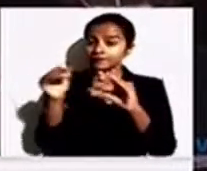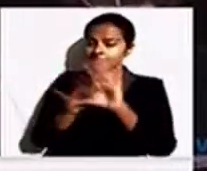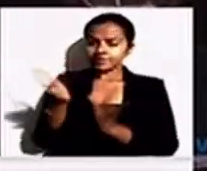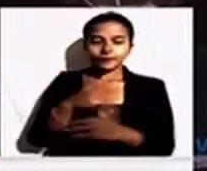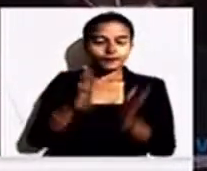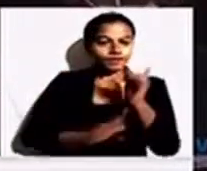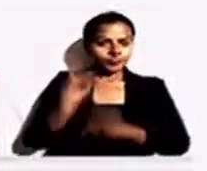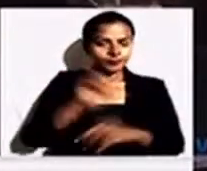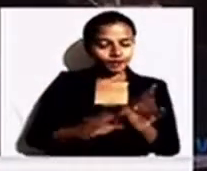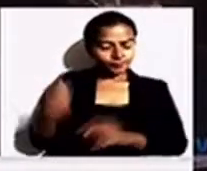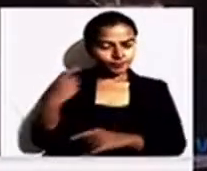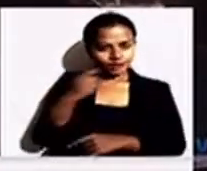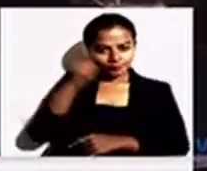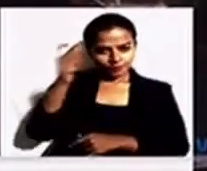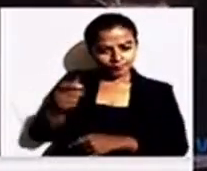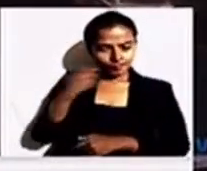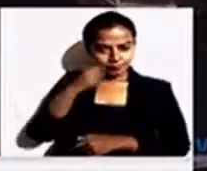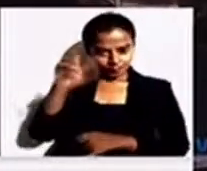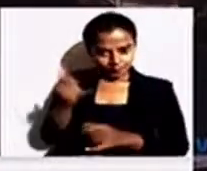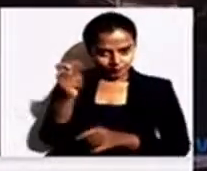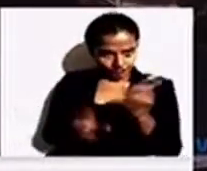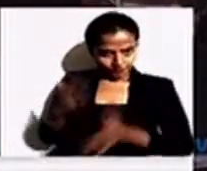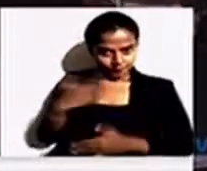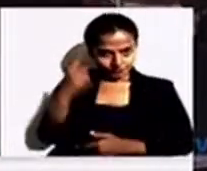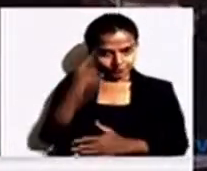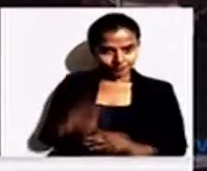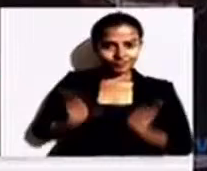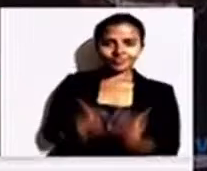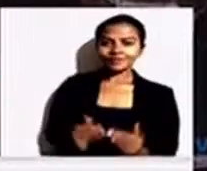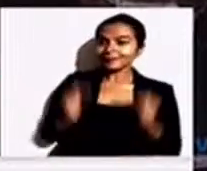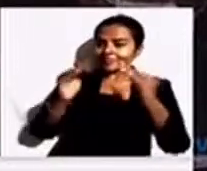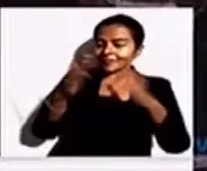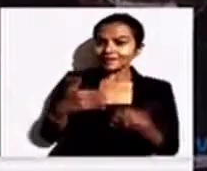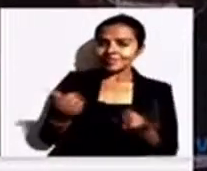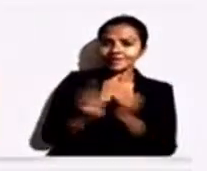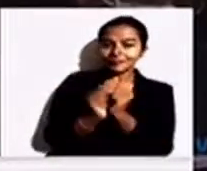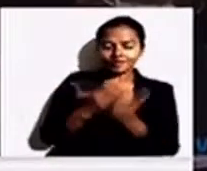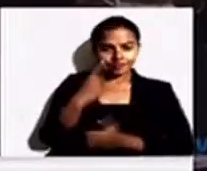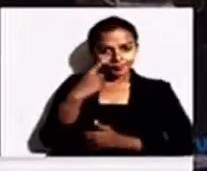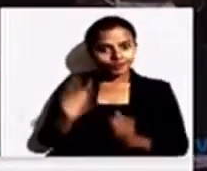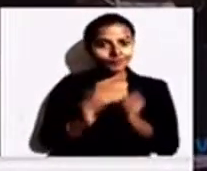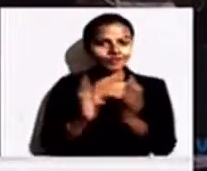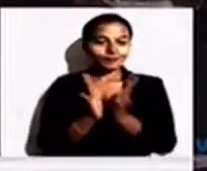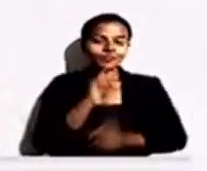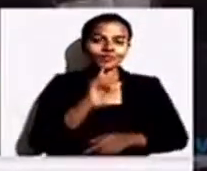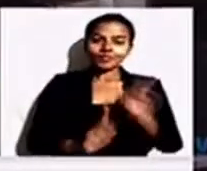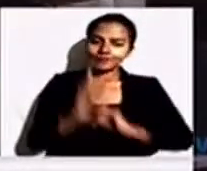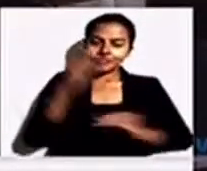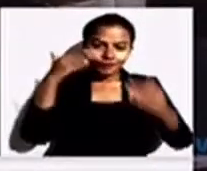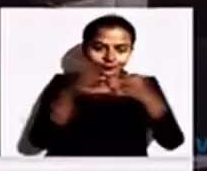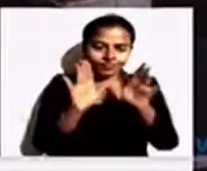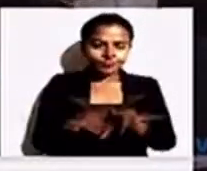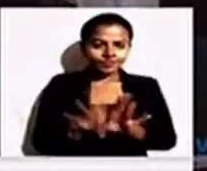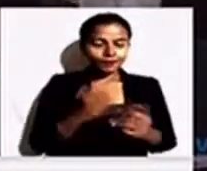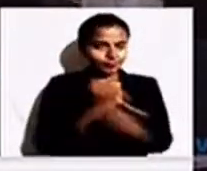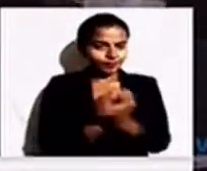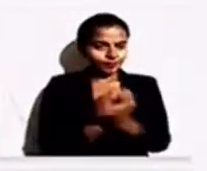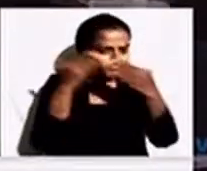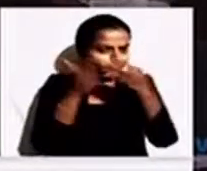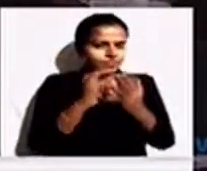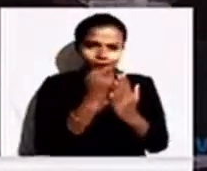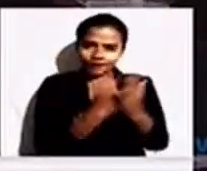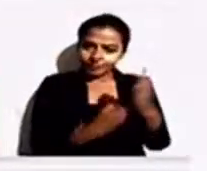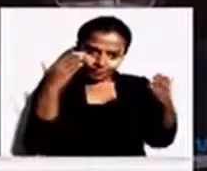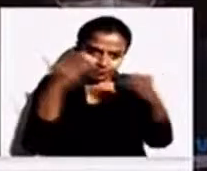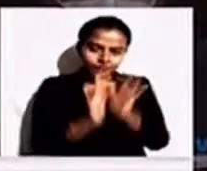see that he has progressed and reached a high position in his career. He has spoken about disciplining the police. That process can begin from home. We